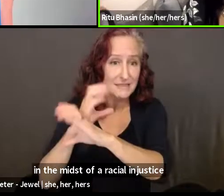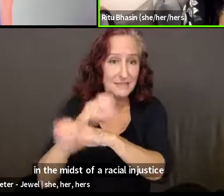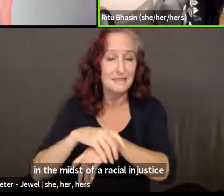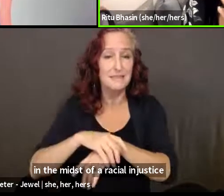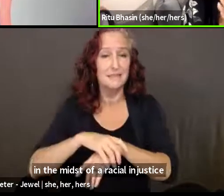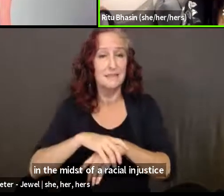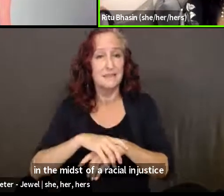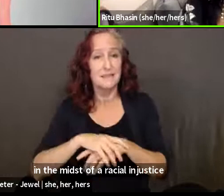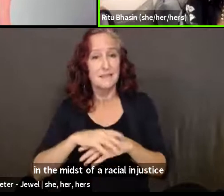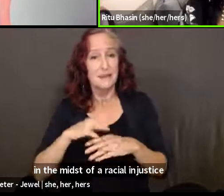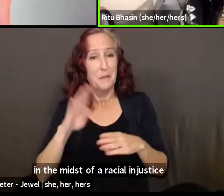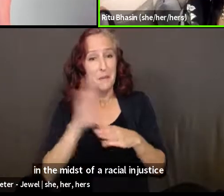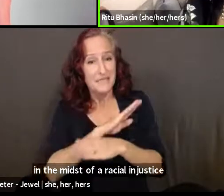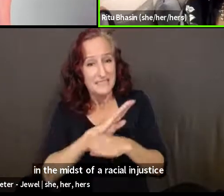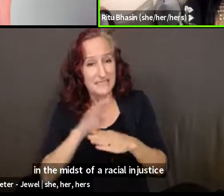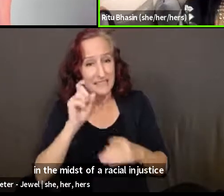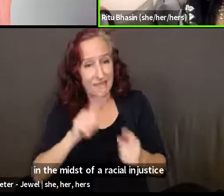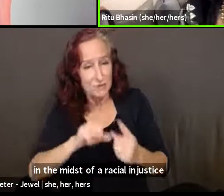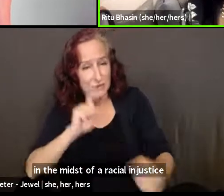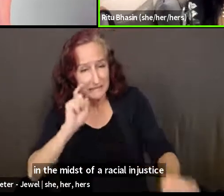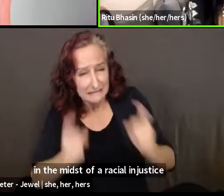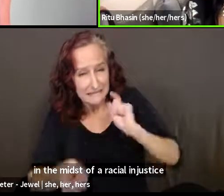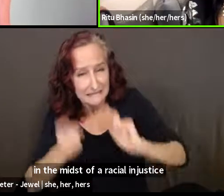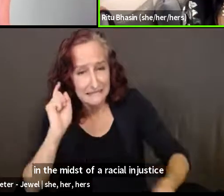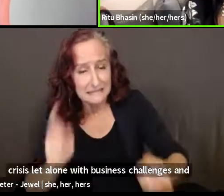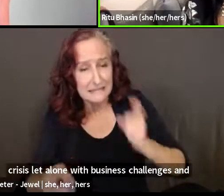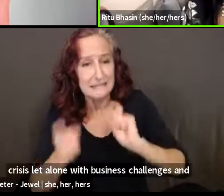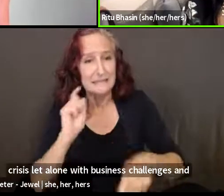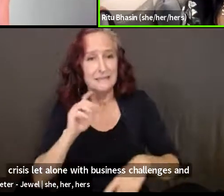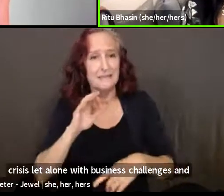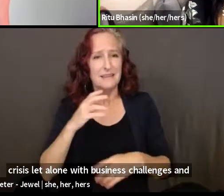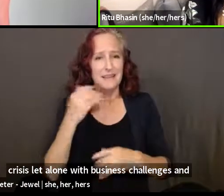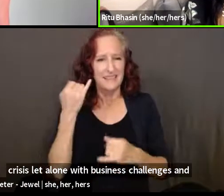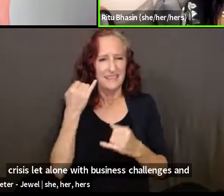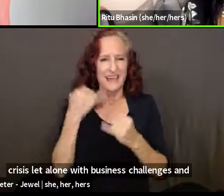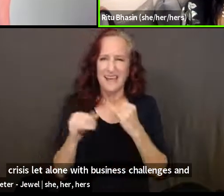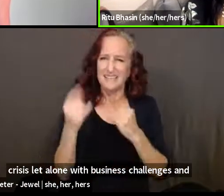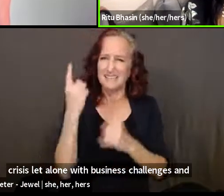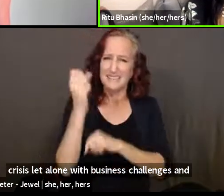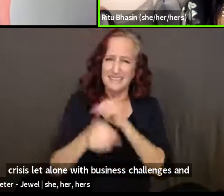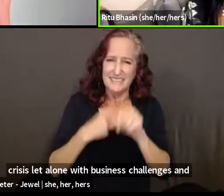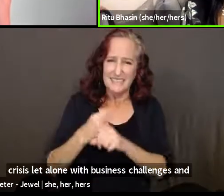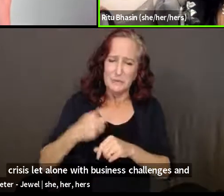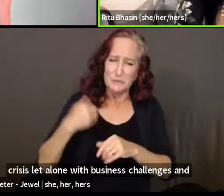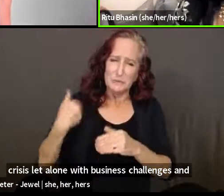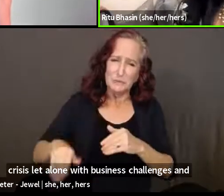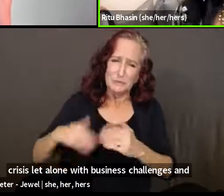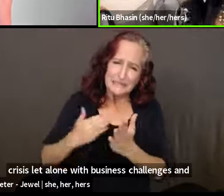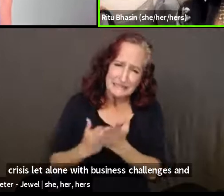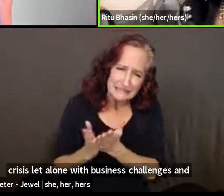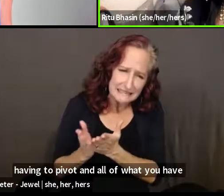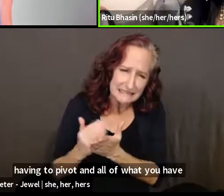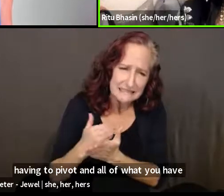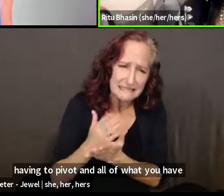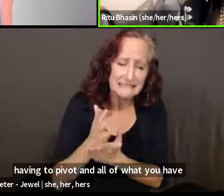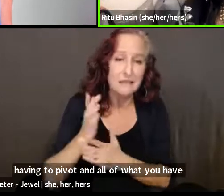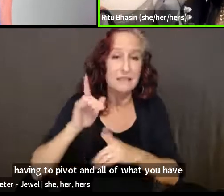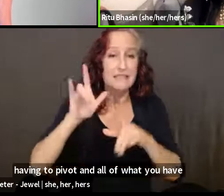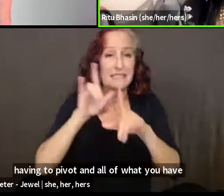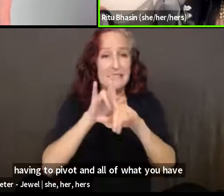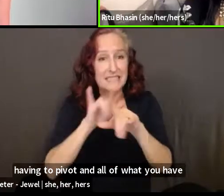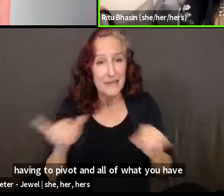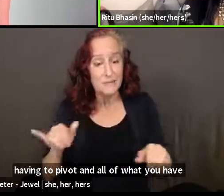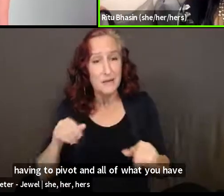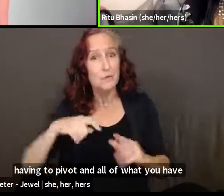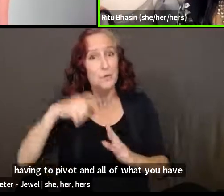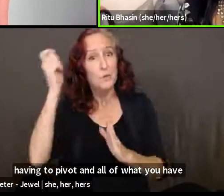pivot and all of what you have experienced over the last year. And yet, despite all of that, your book is